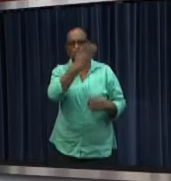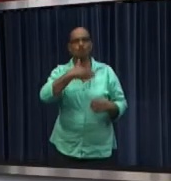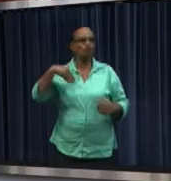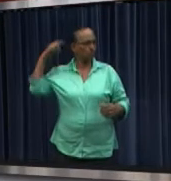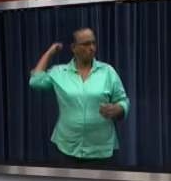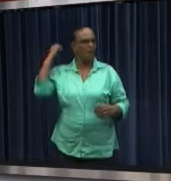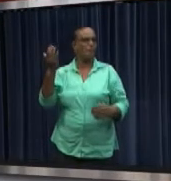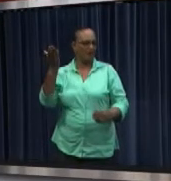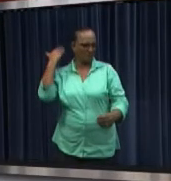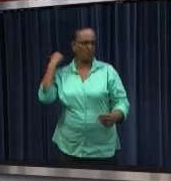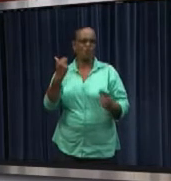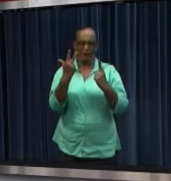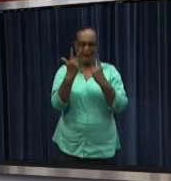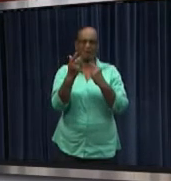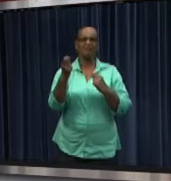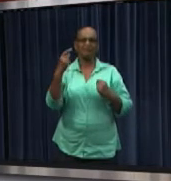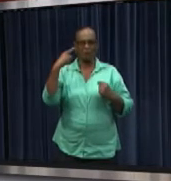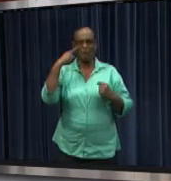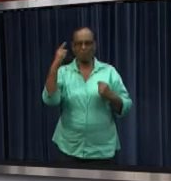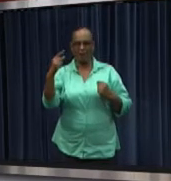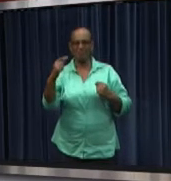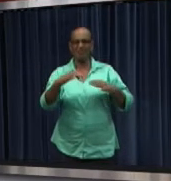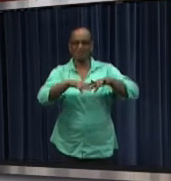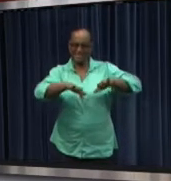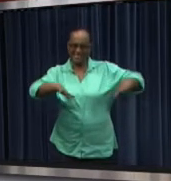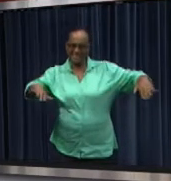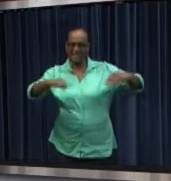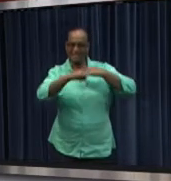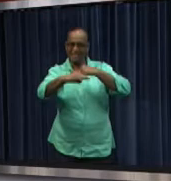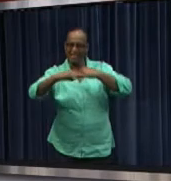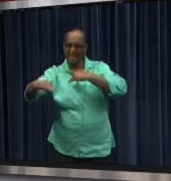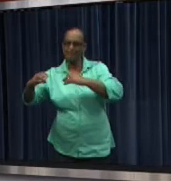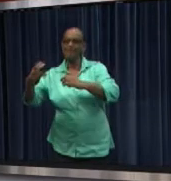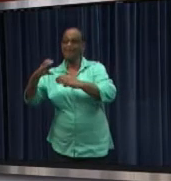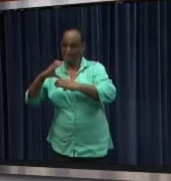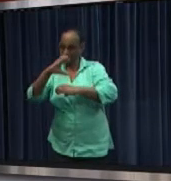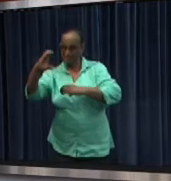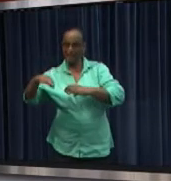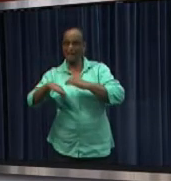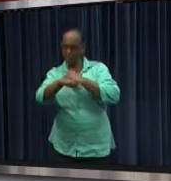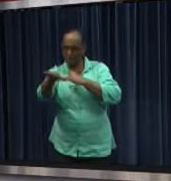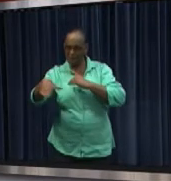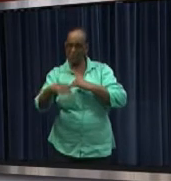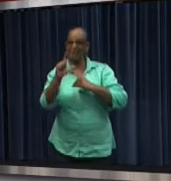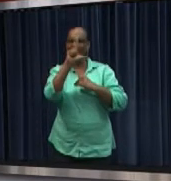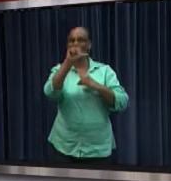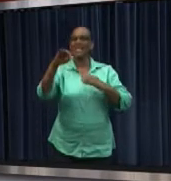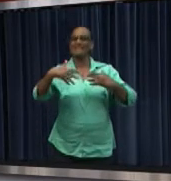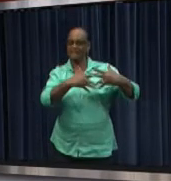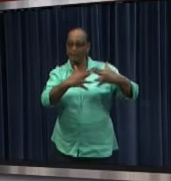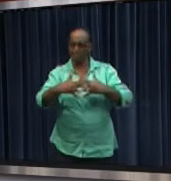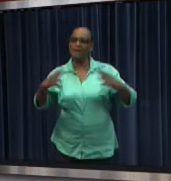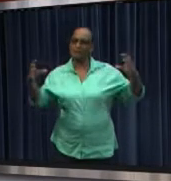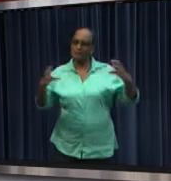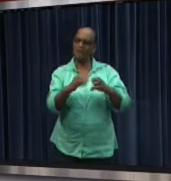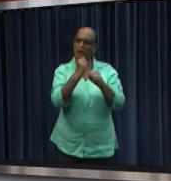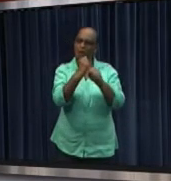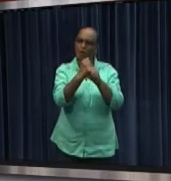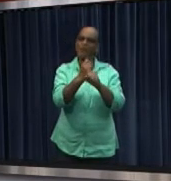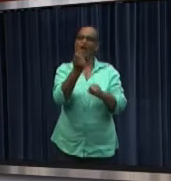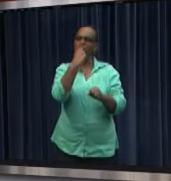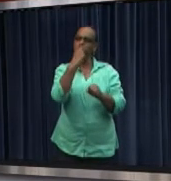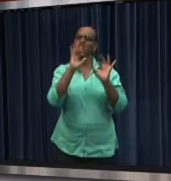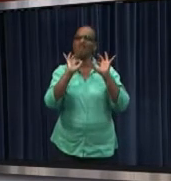Suriname has collaborated with 4 different countries from the Caribbean and Latin America in the past 18